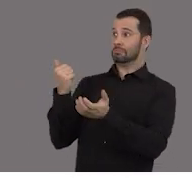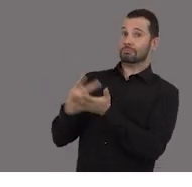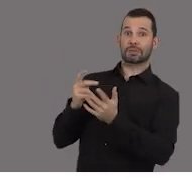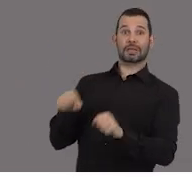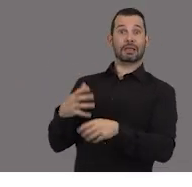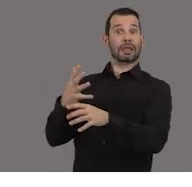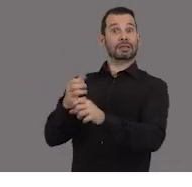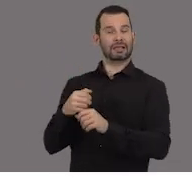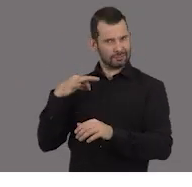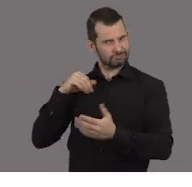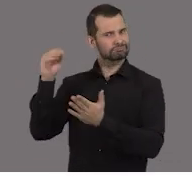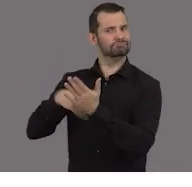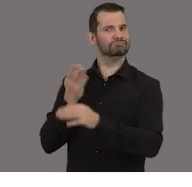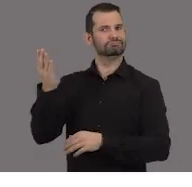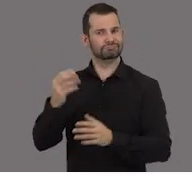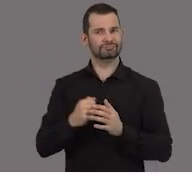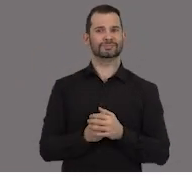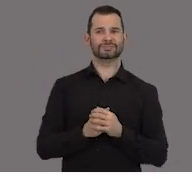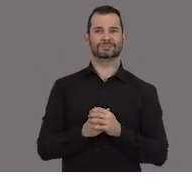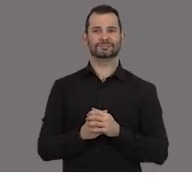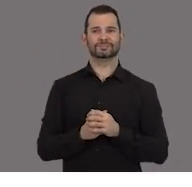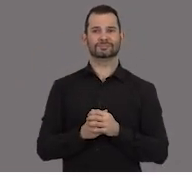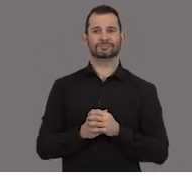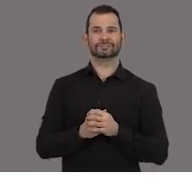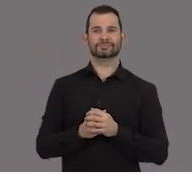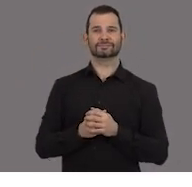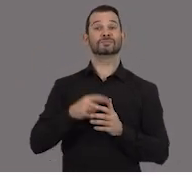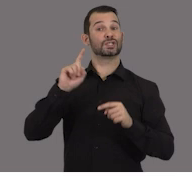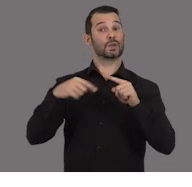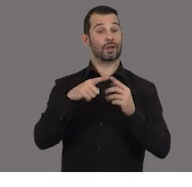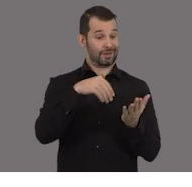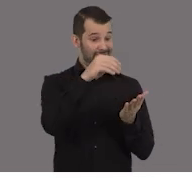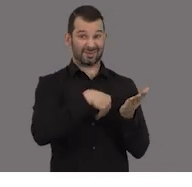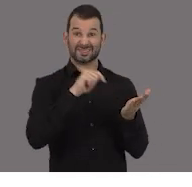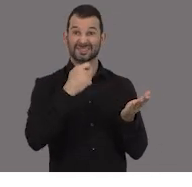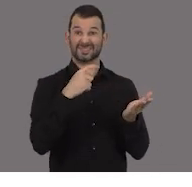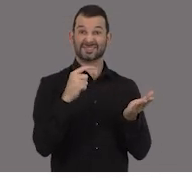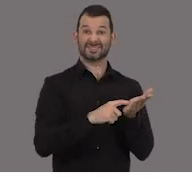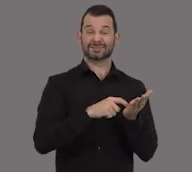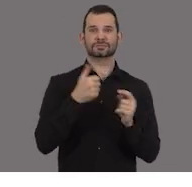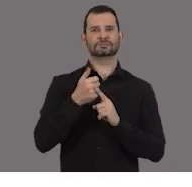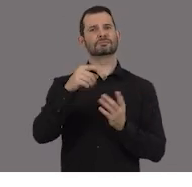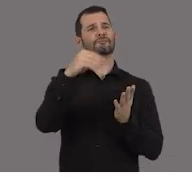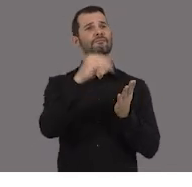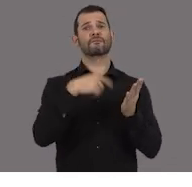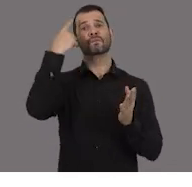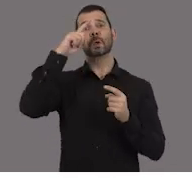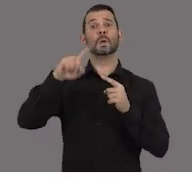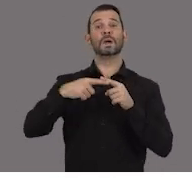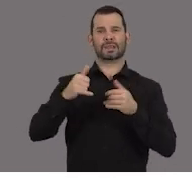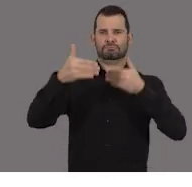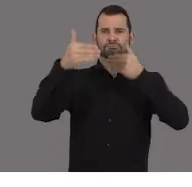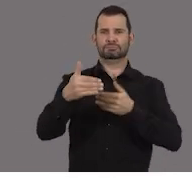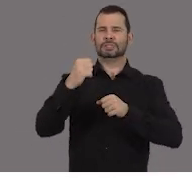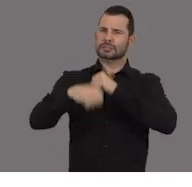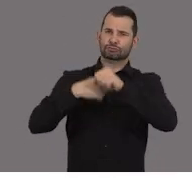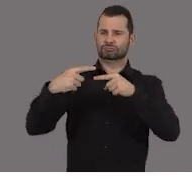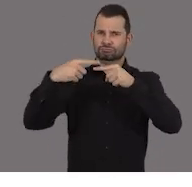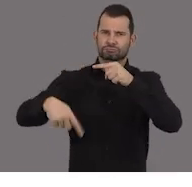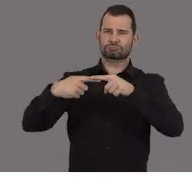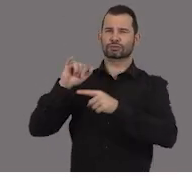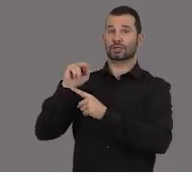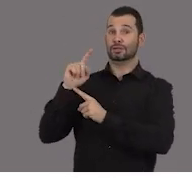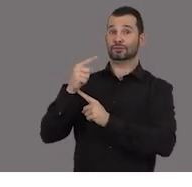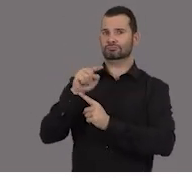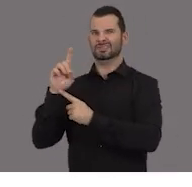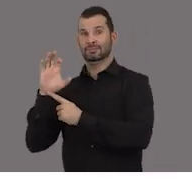receive benefit and credit payments that you may be eligible for. When you do your taxes, you're filing for